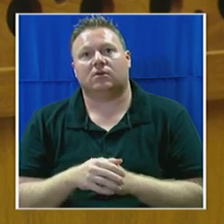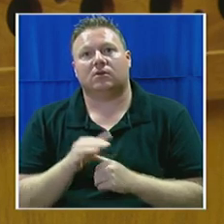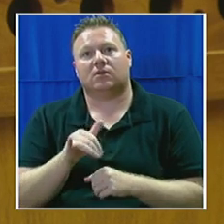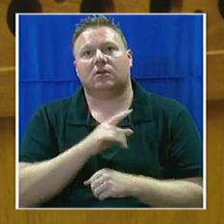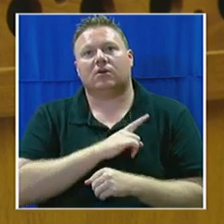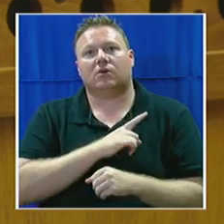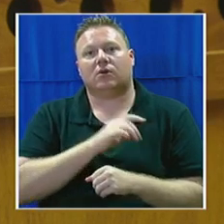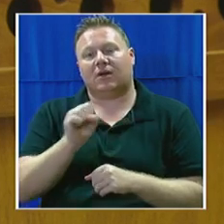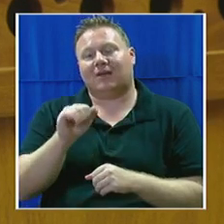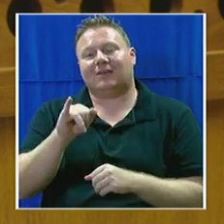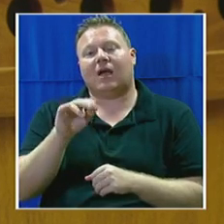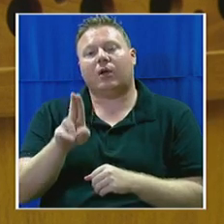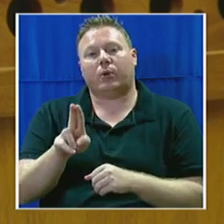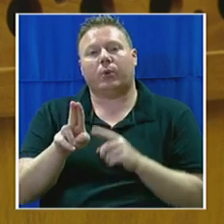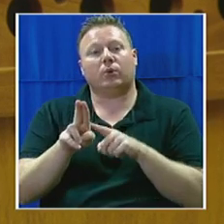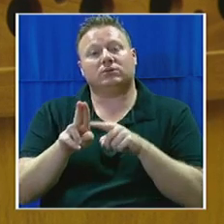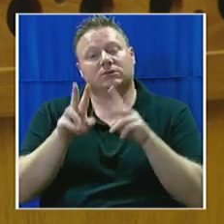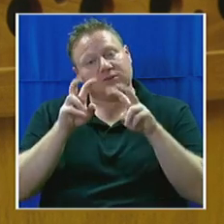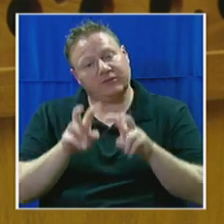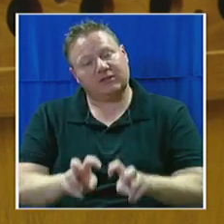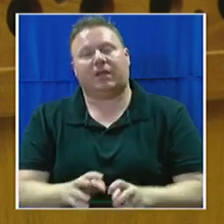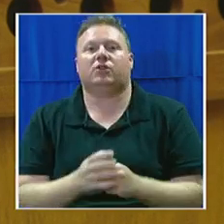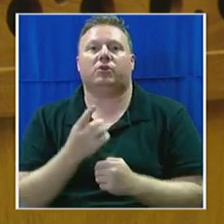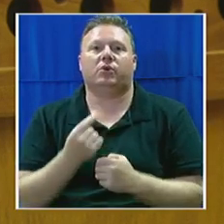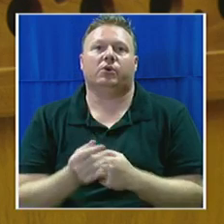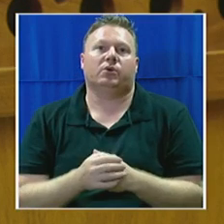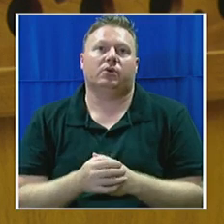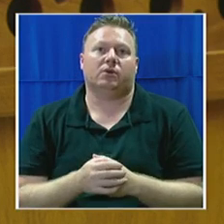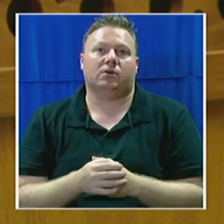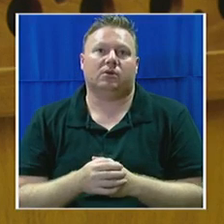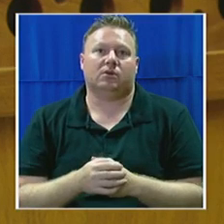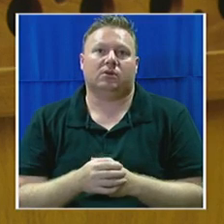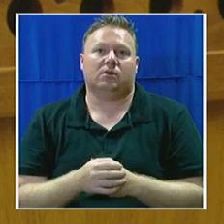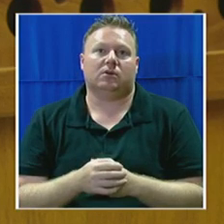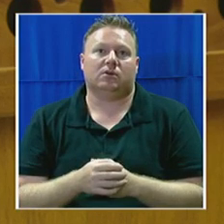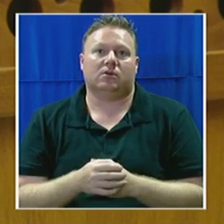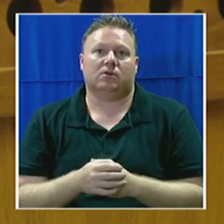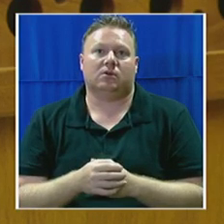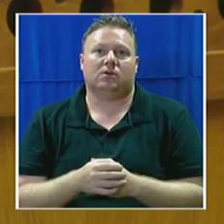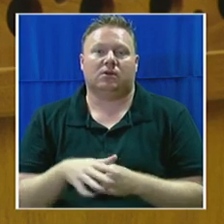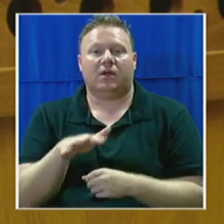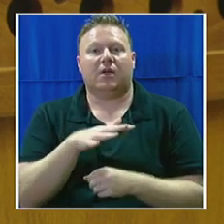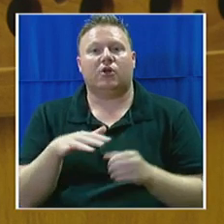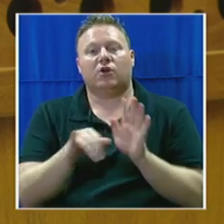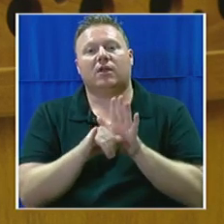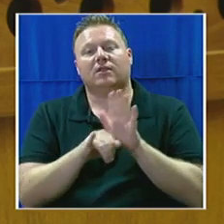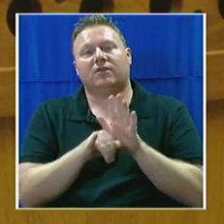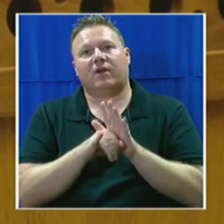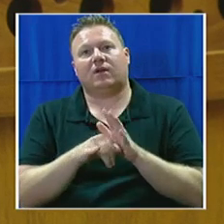the SIU, which does investigations in the areas that have been identified in